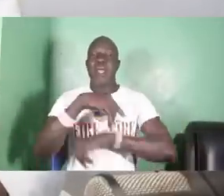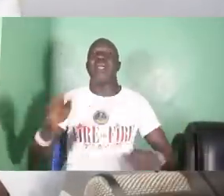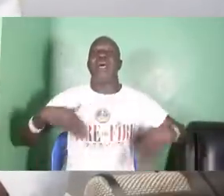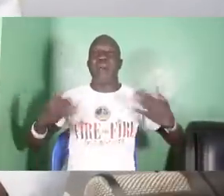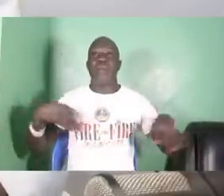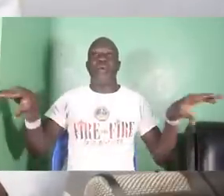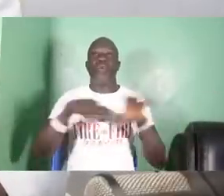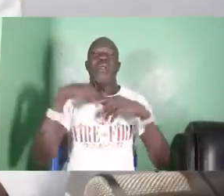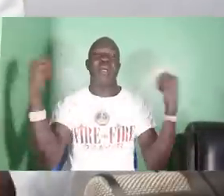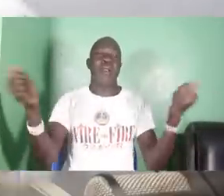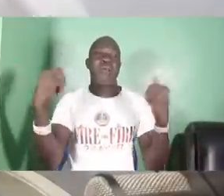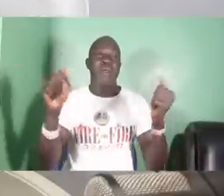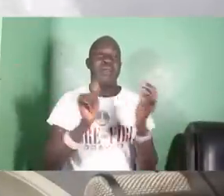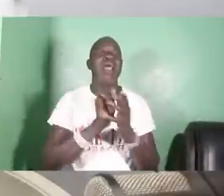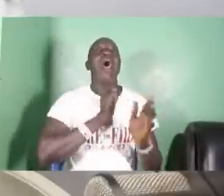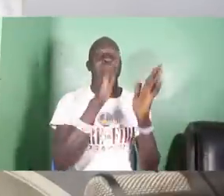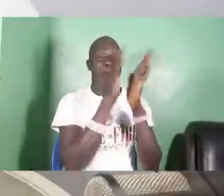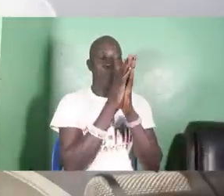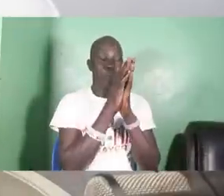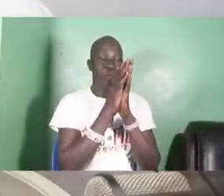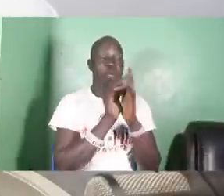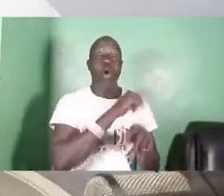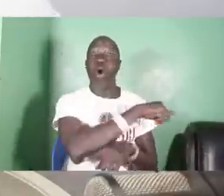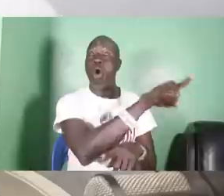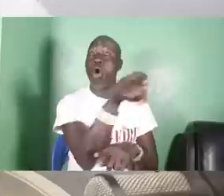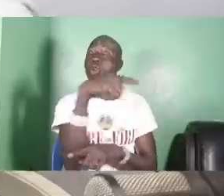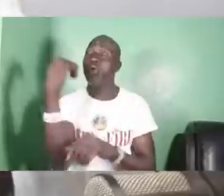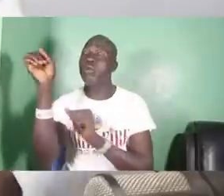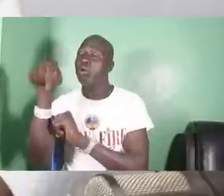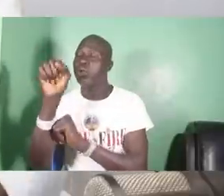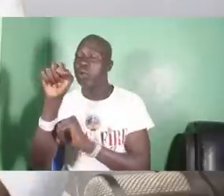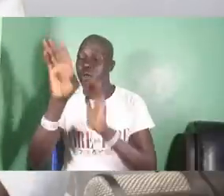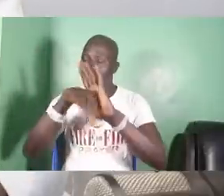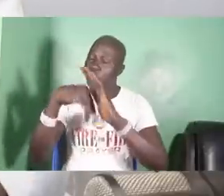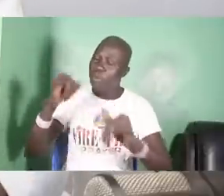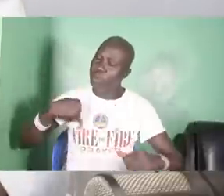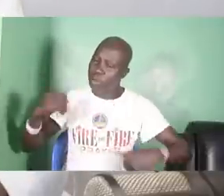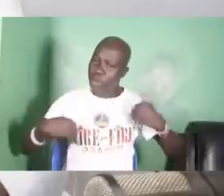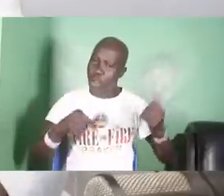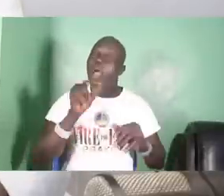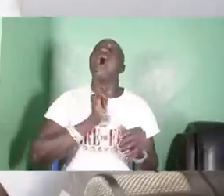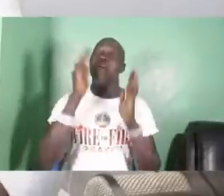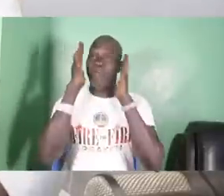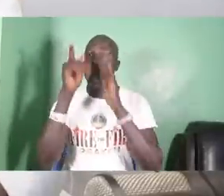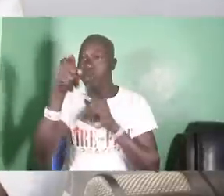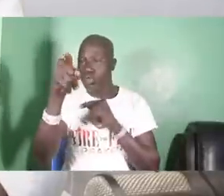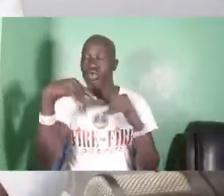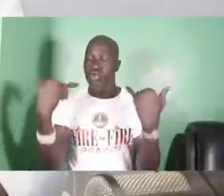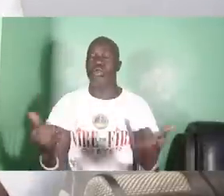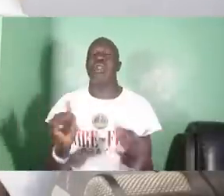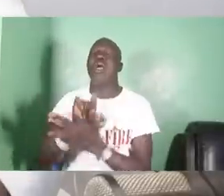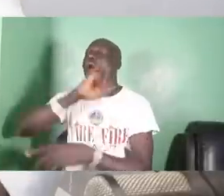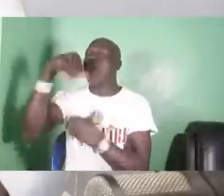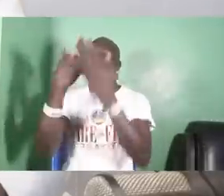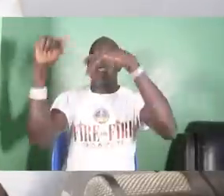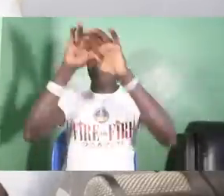Happy wedding anniversary. Esi tu ko ayegbeyawo. Gbadura. I pray. Gbogbo e te kale ko ayo lowo. Knock the door of joy. Woni mo koju si bayi. You are the one that faced.